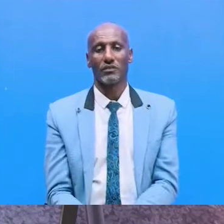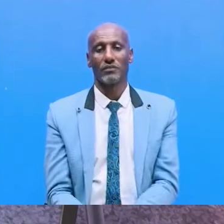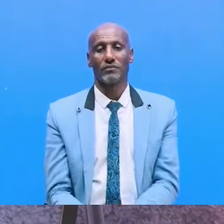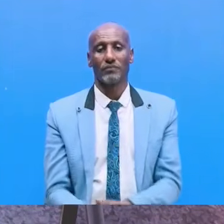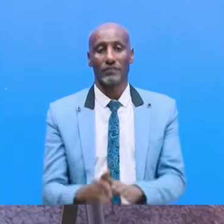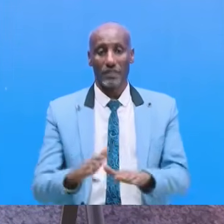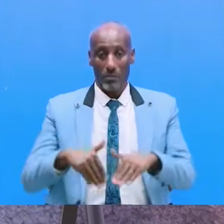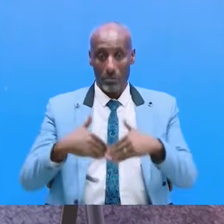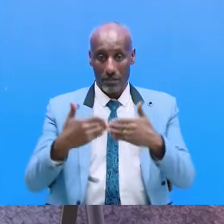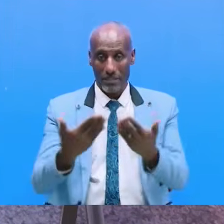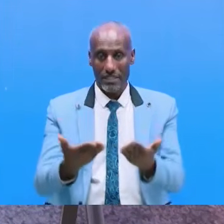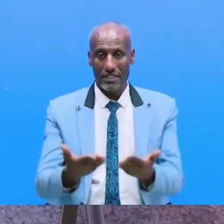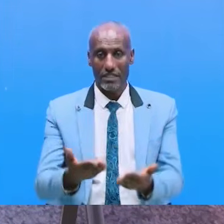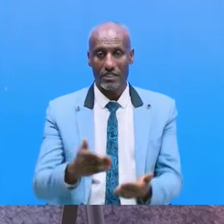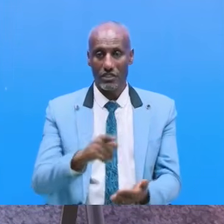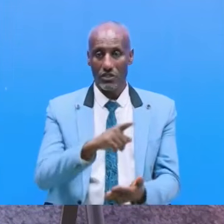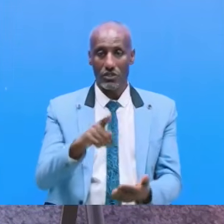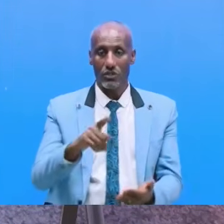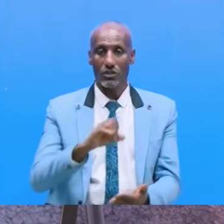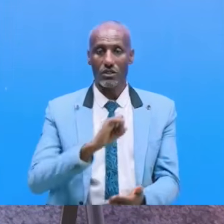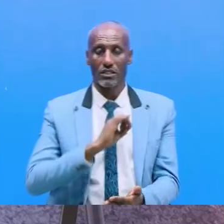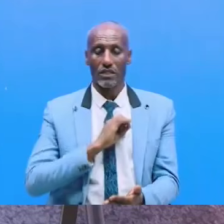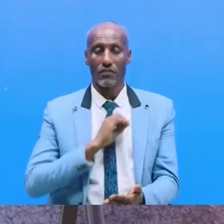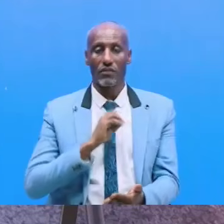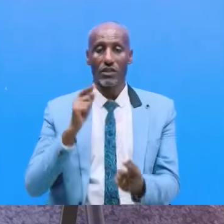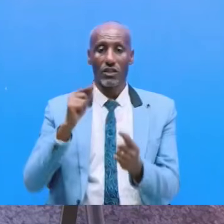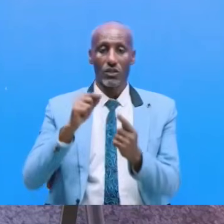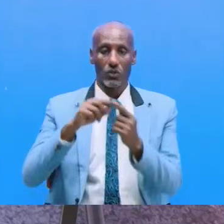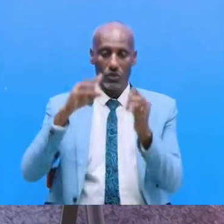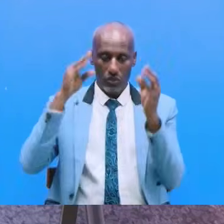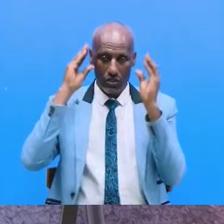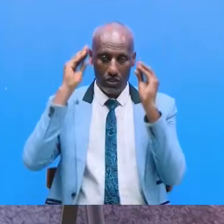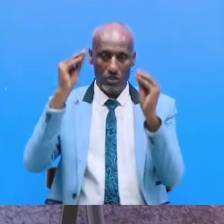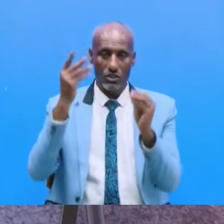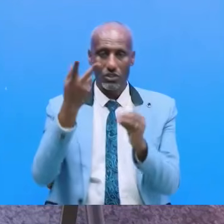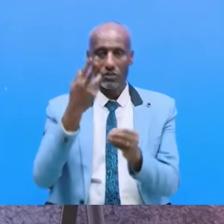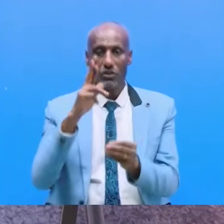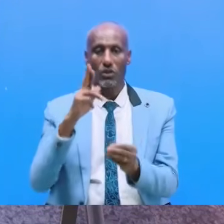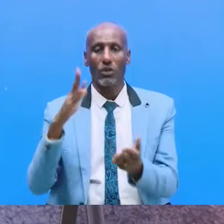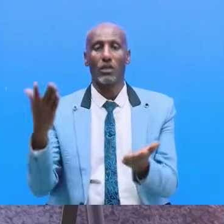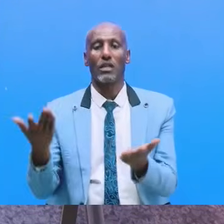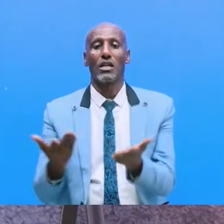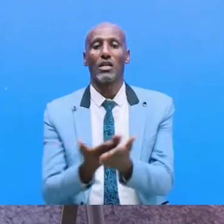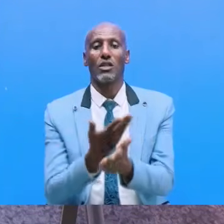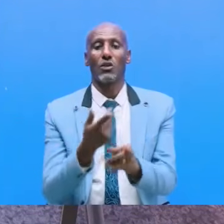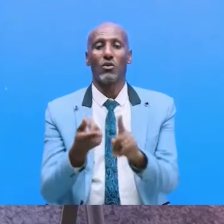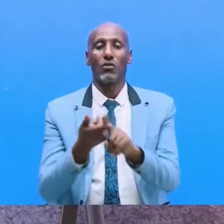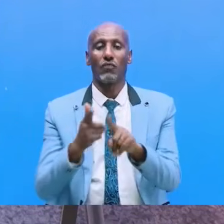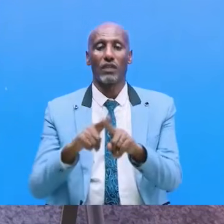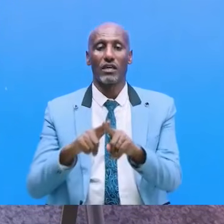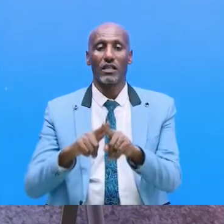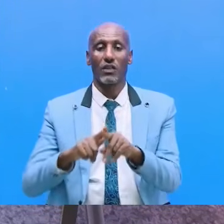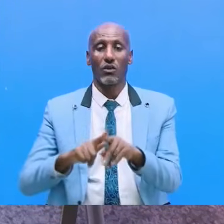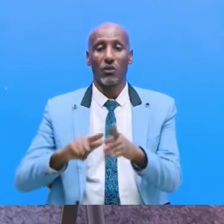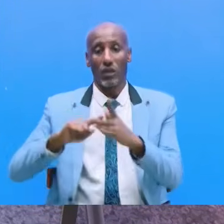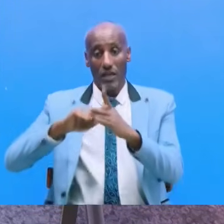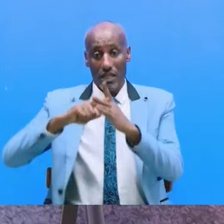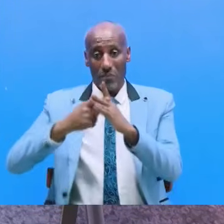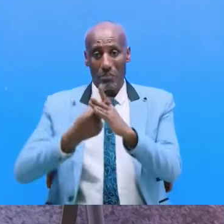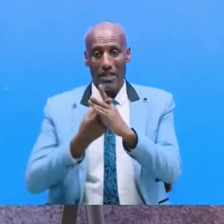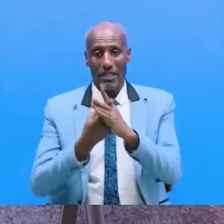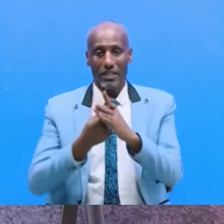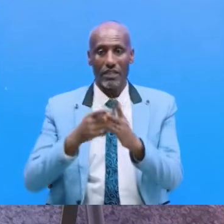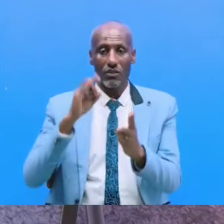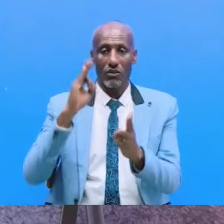presenting yourself maybe for your teachers and for new friends. For example, the beginning of the year, in